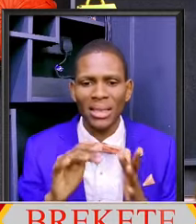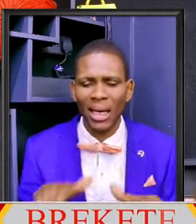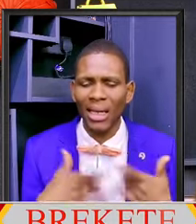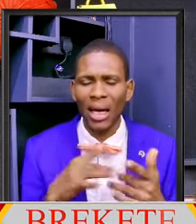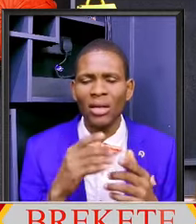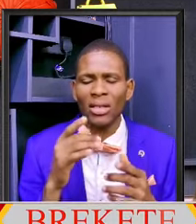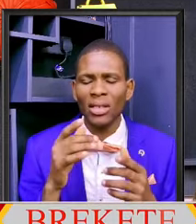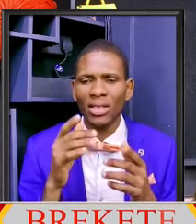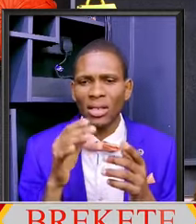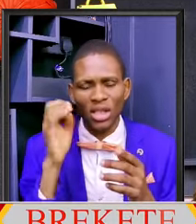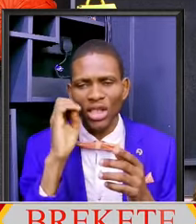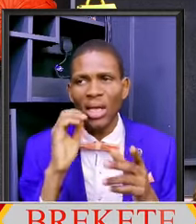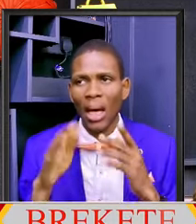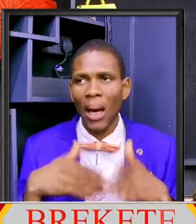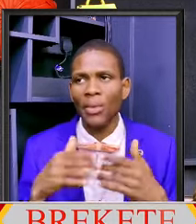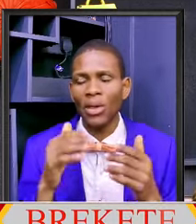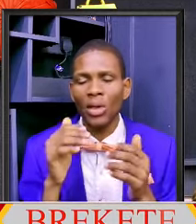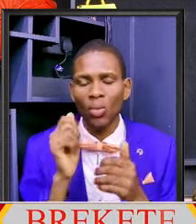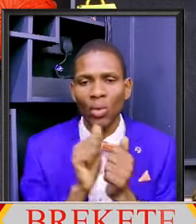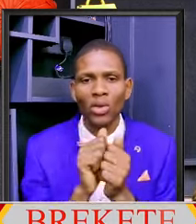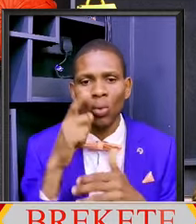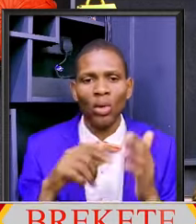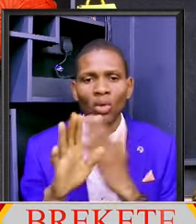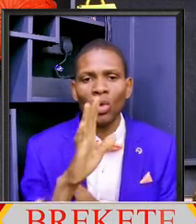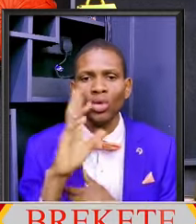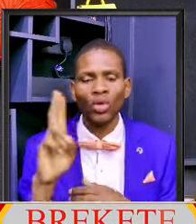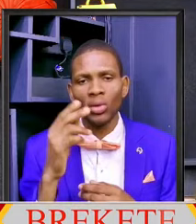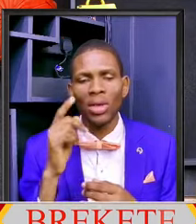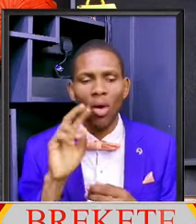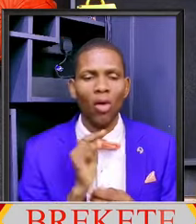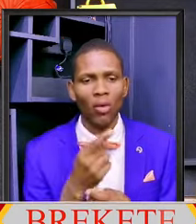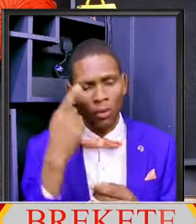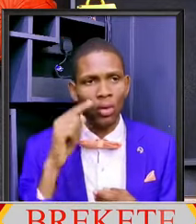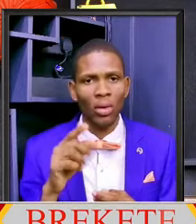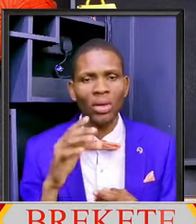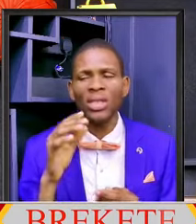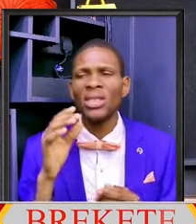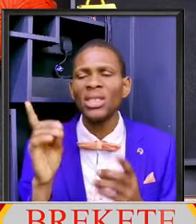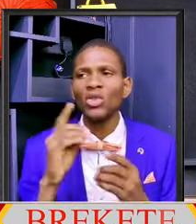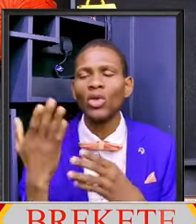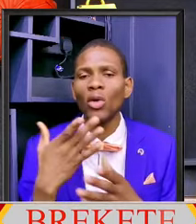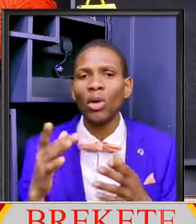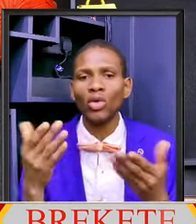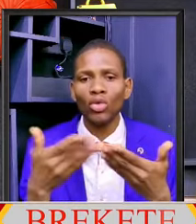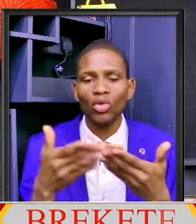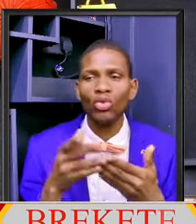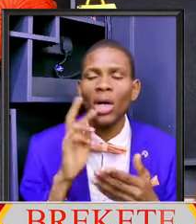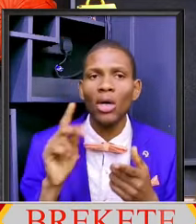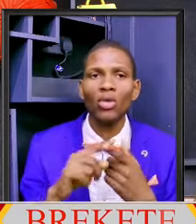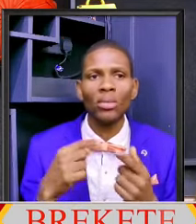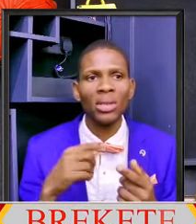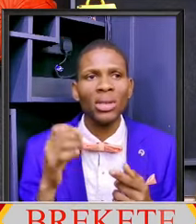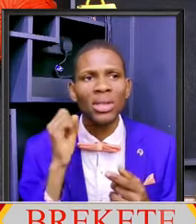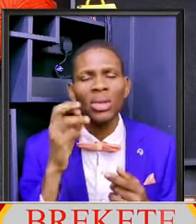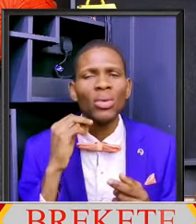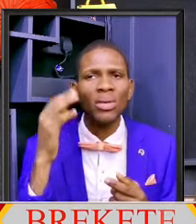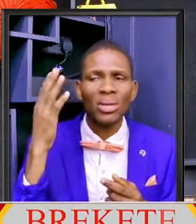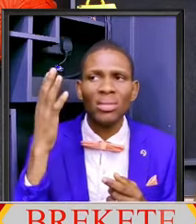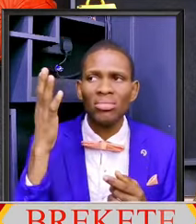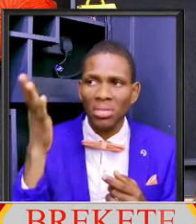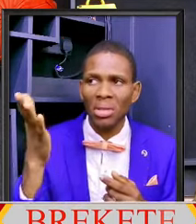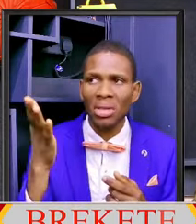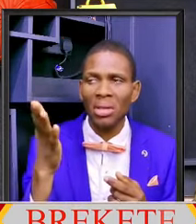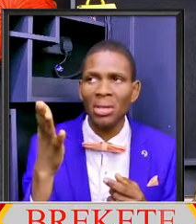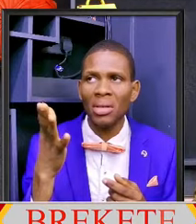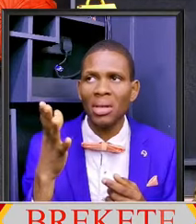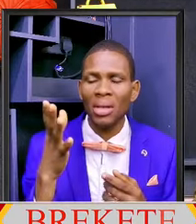with waiting God use us do. I can't ask her whether now somebody introduce her to me. She said no. She did where she did, now I pick her